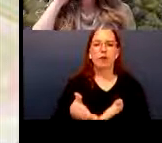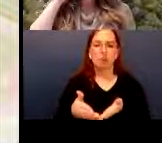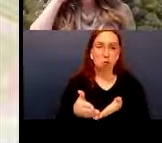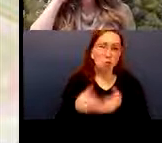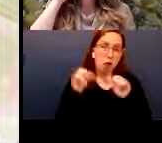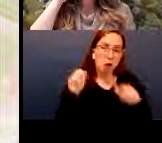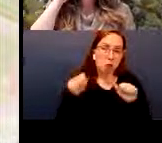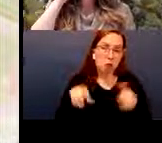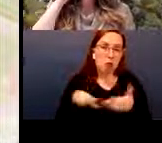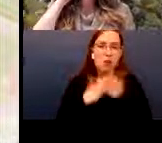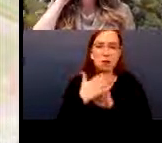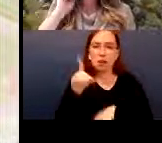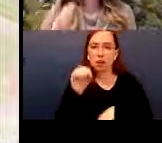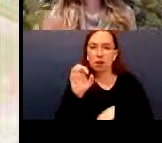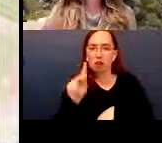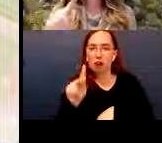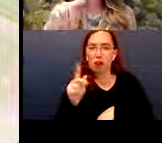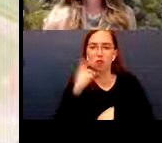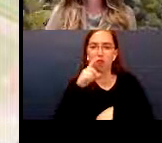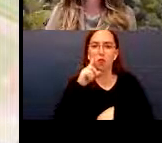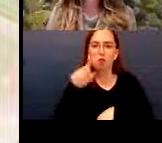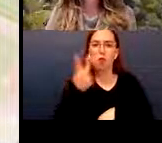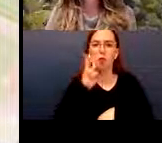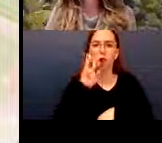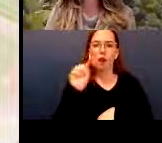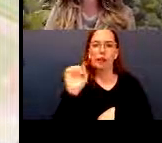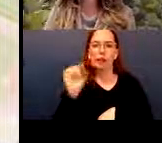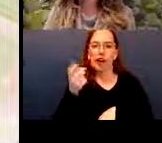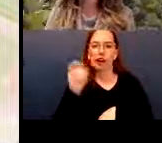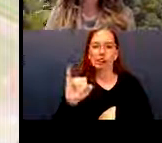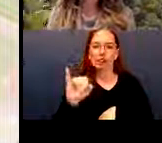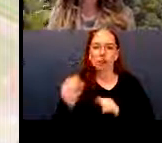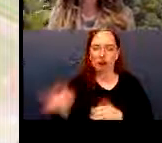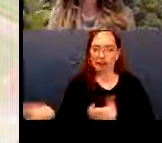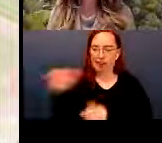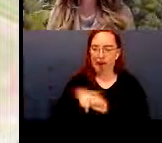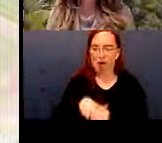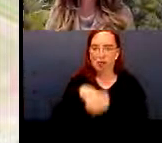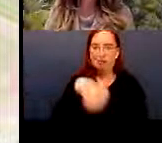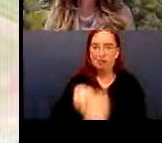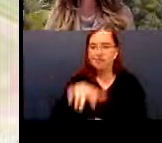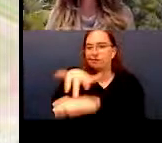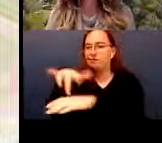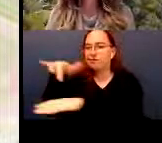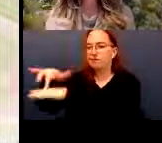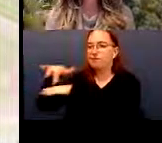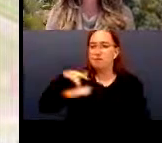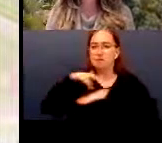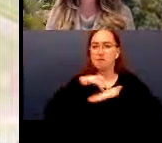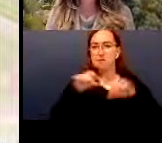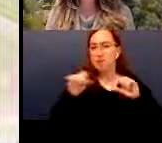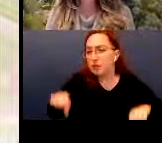a potential water taxi that would take you to various stops along Lady Bird Lake. So